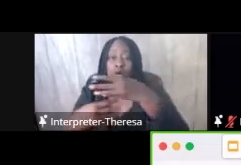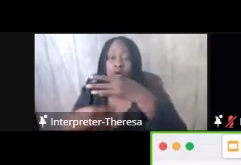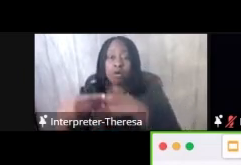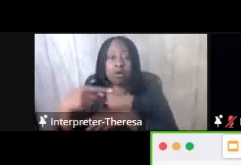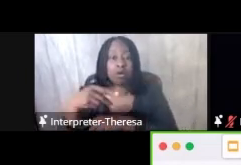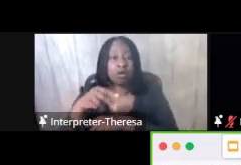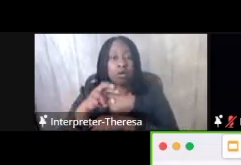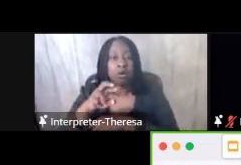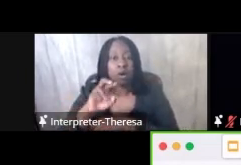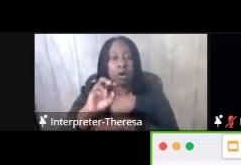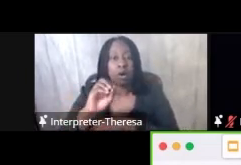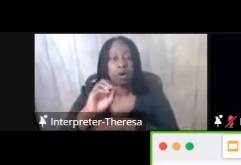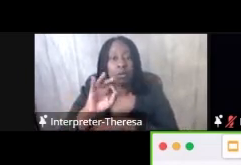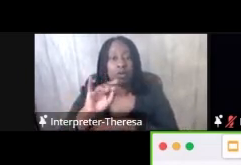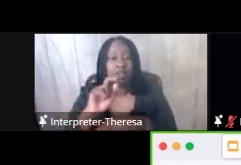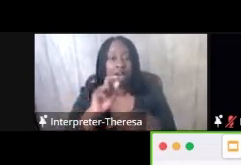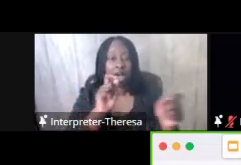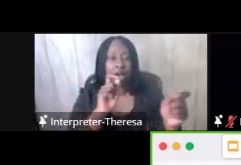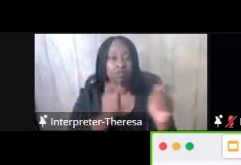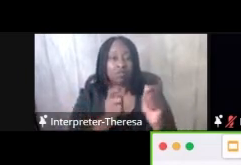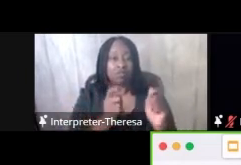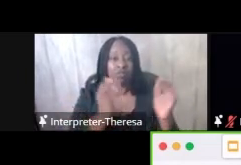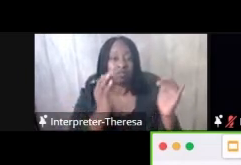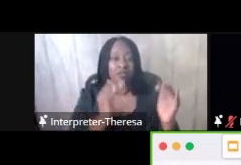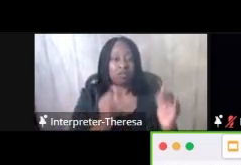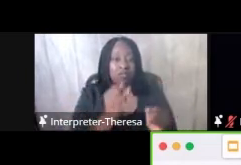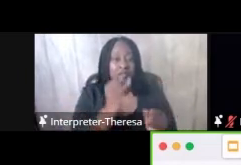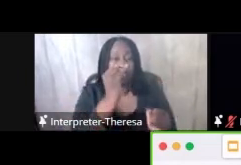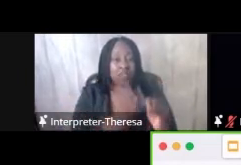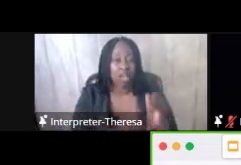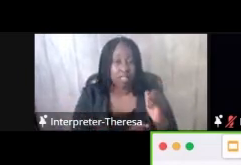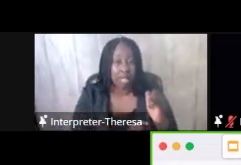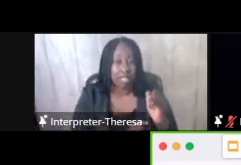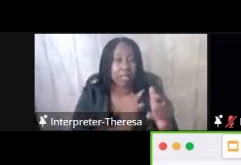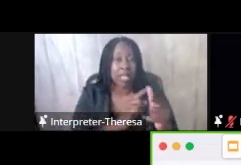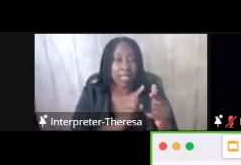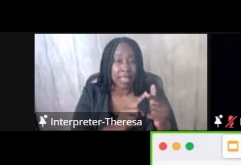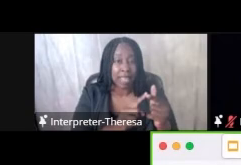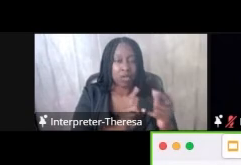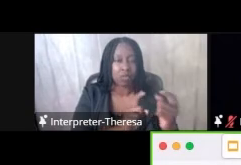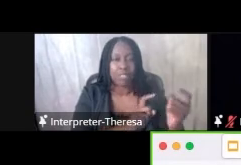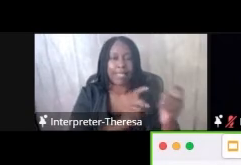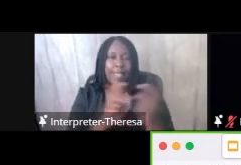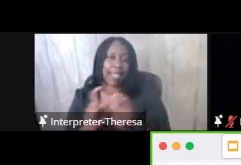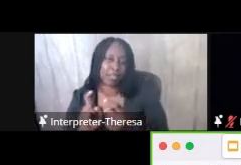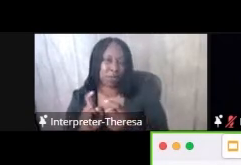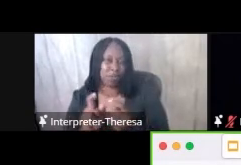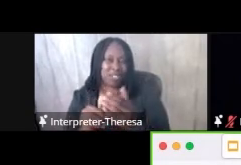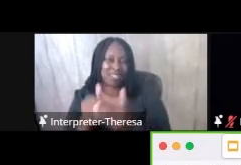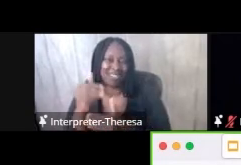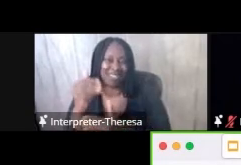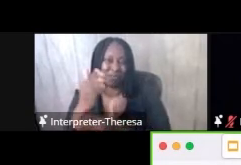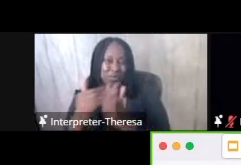the role-alike groups in the next part of our agenda today. Okay, any questions before we go